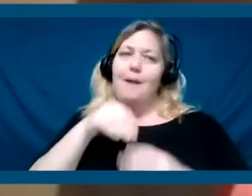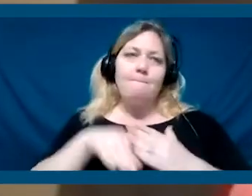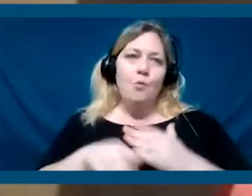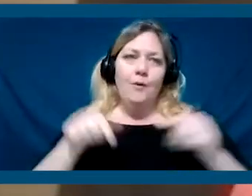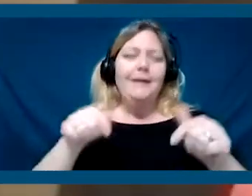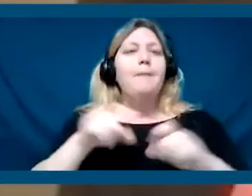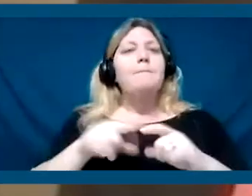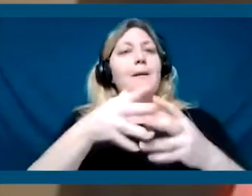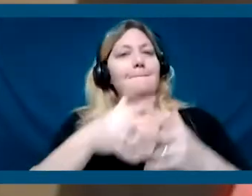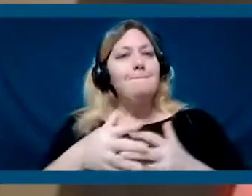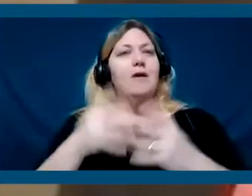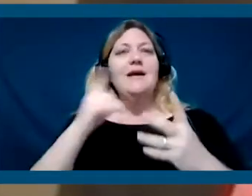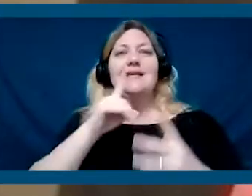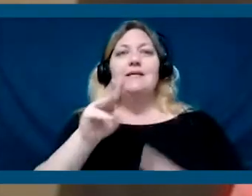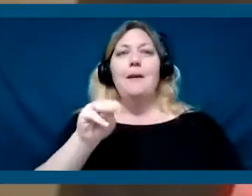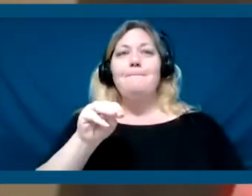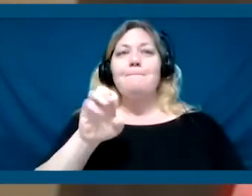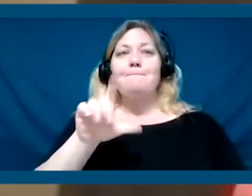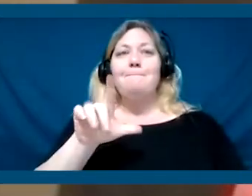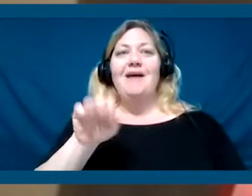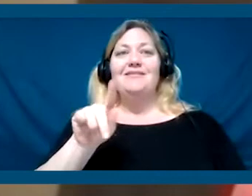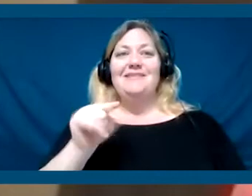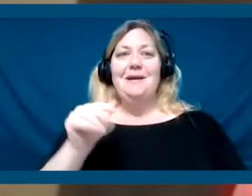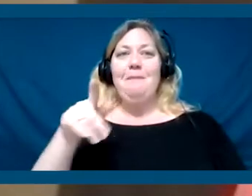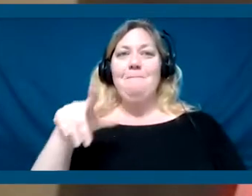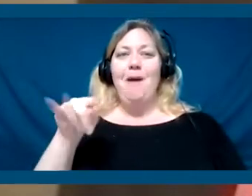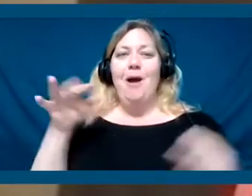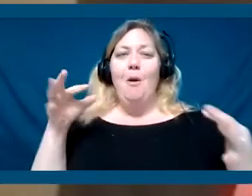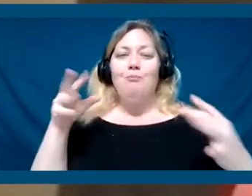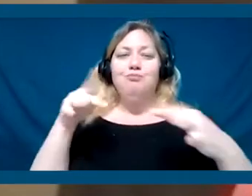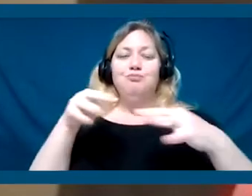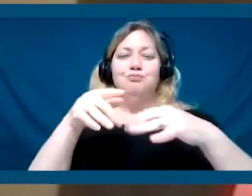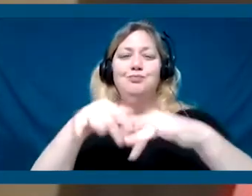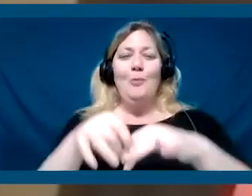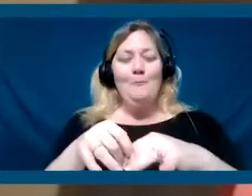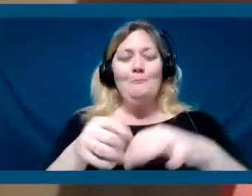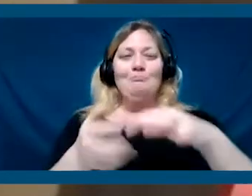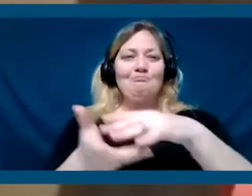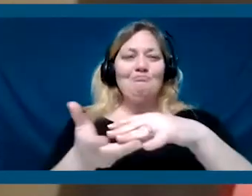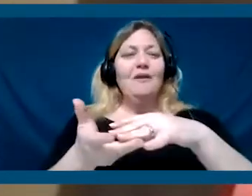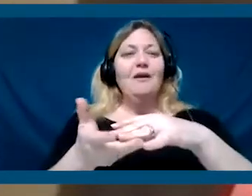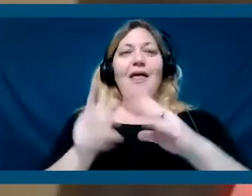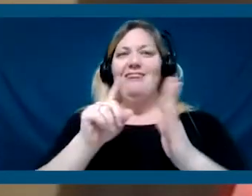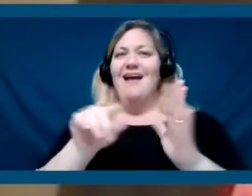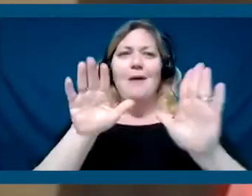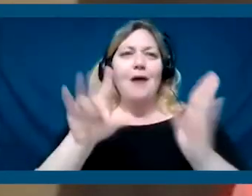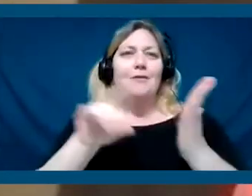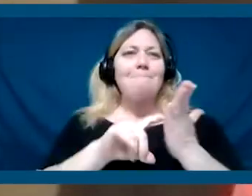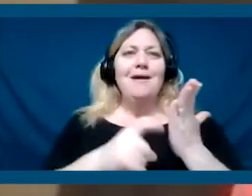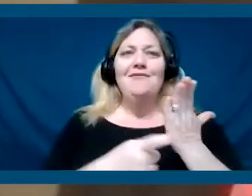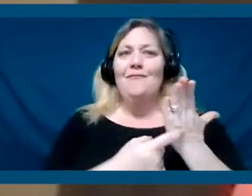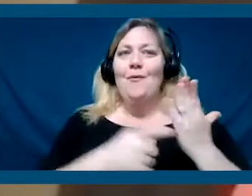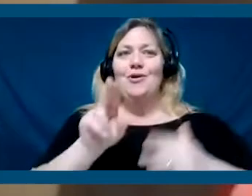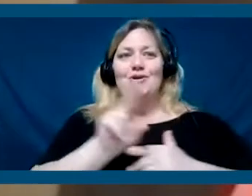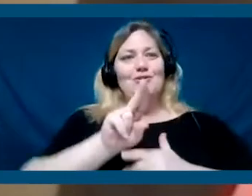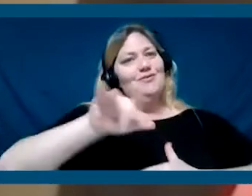that America is a melting pot. And what an awful metaphor to use, that it's a pot where